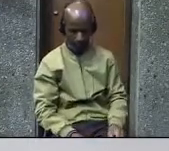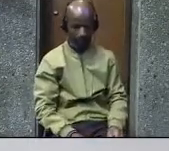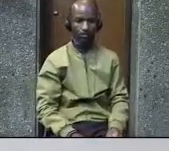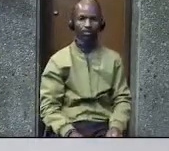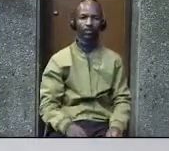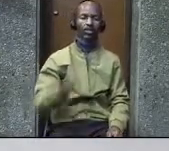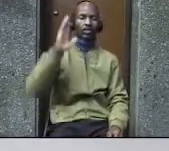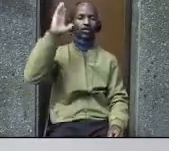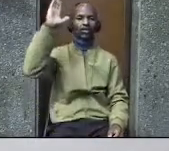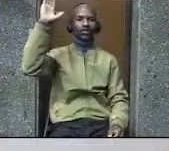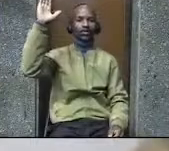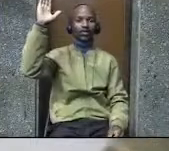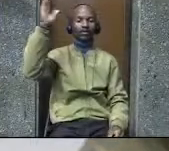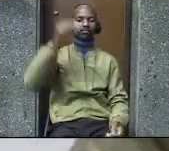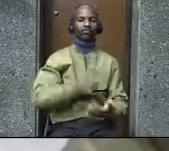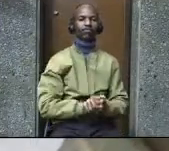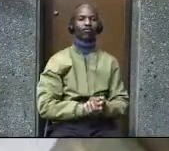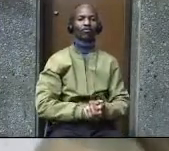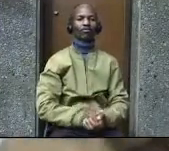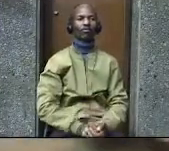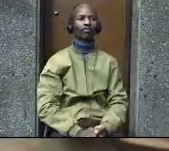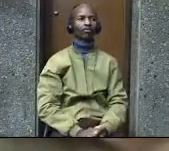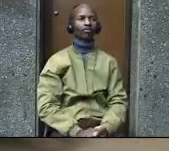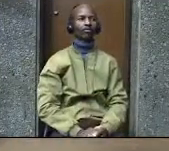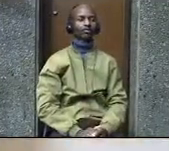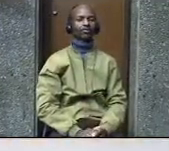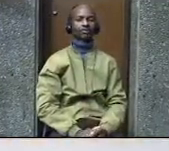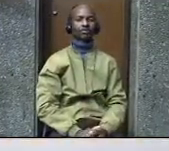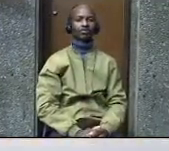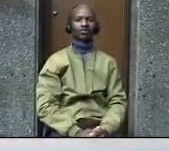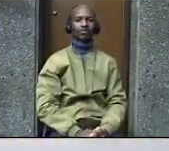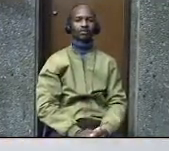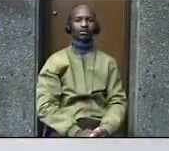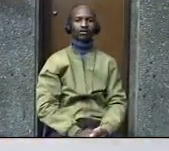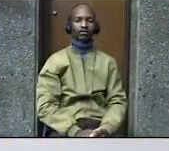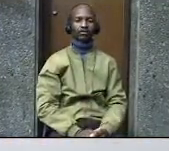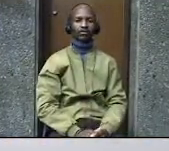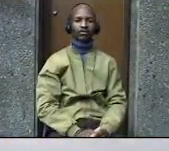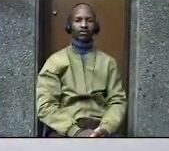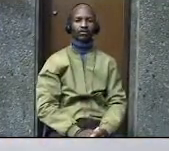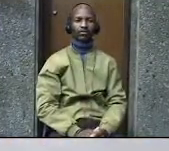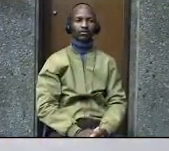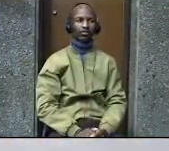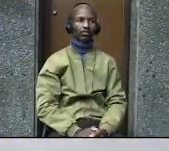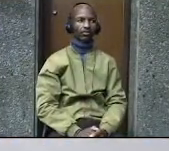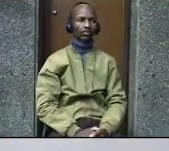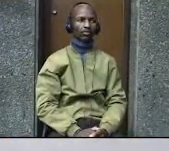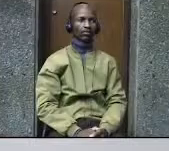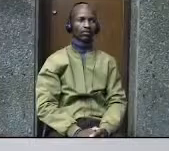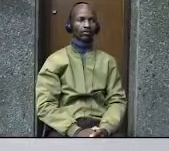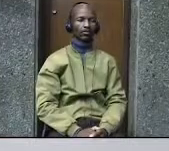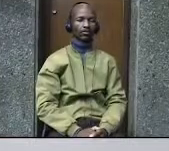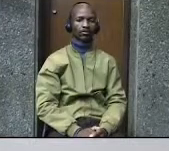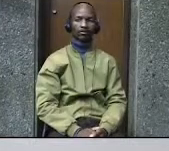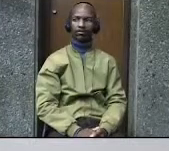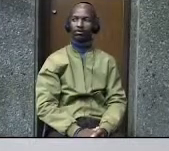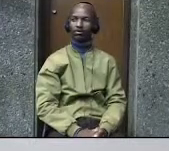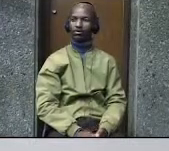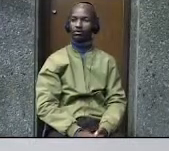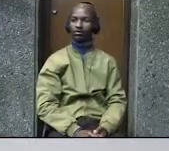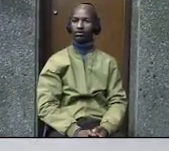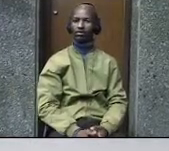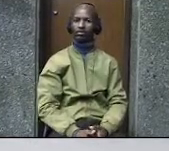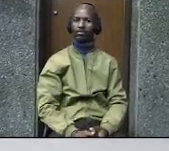just raise your hand, just raise your hand until we gray le o fetse we gray o ka no ehlisa letso go ge.